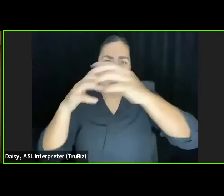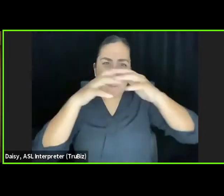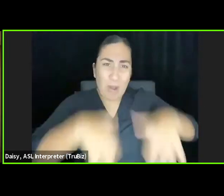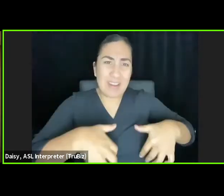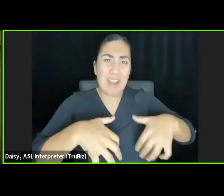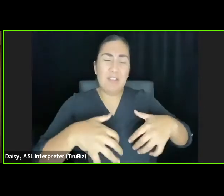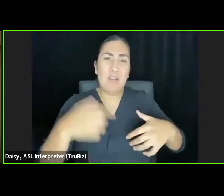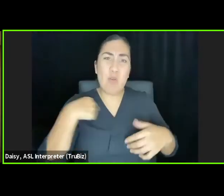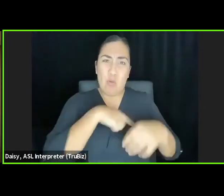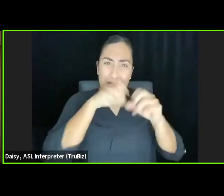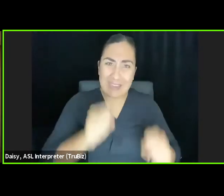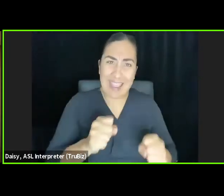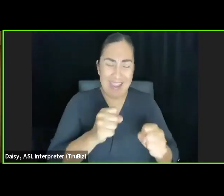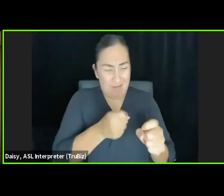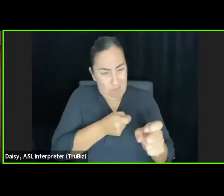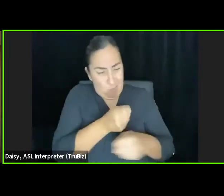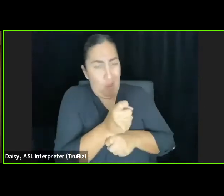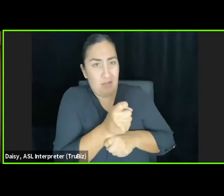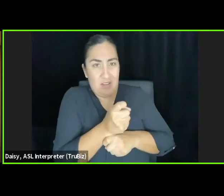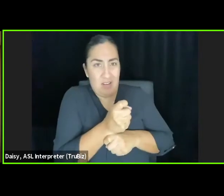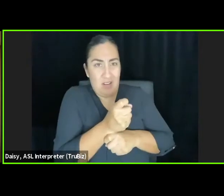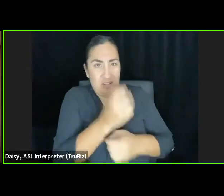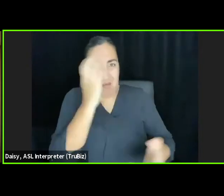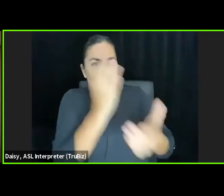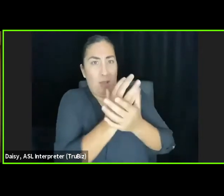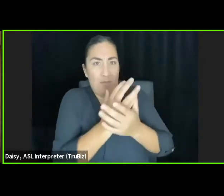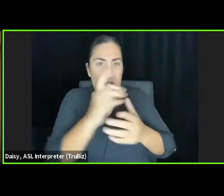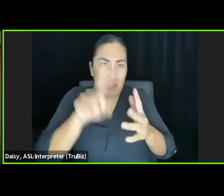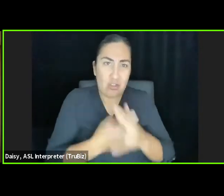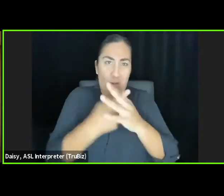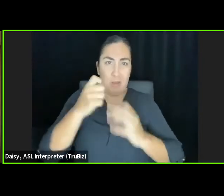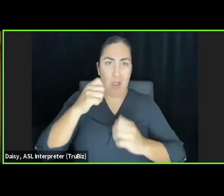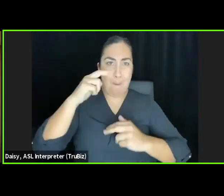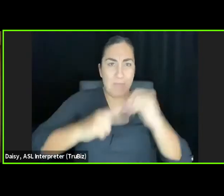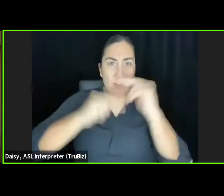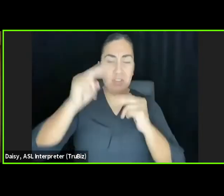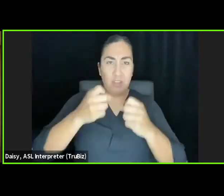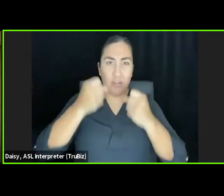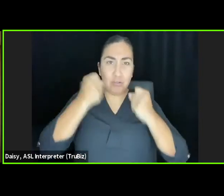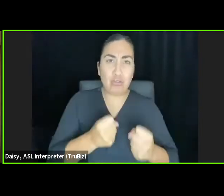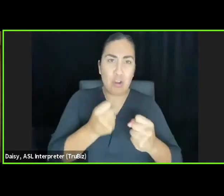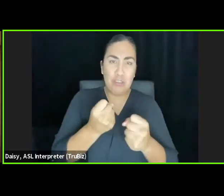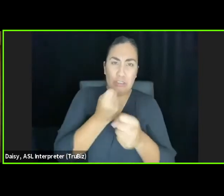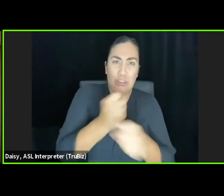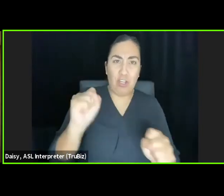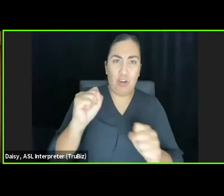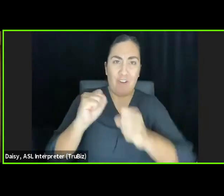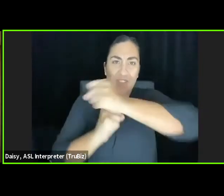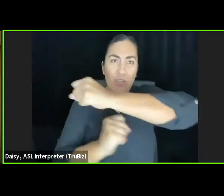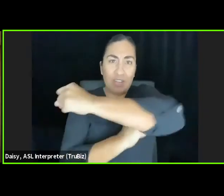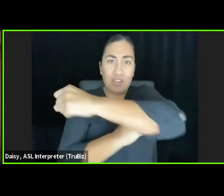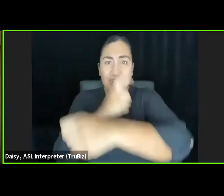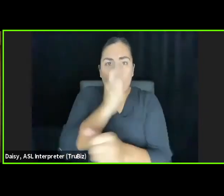start rebuilding a strong, secure foundation for every single one of us.